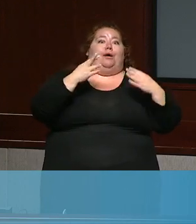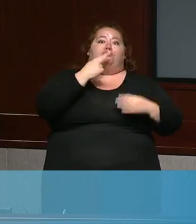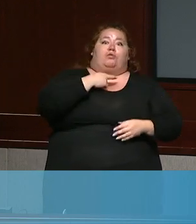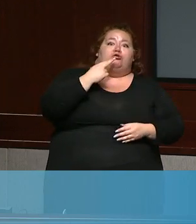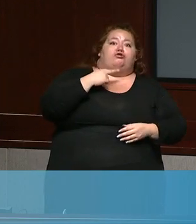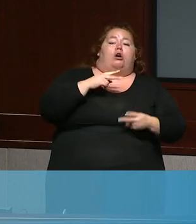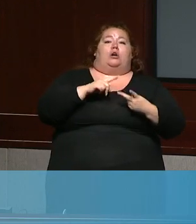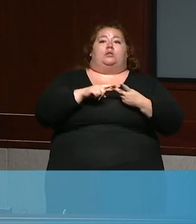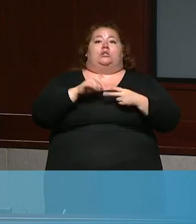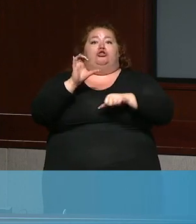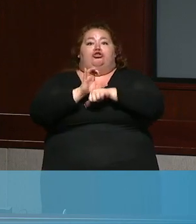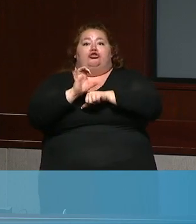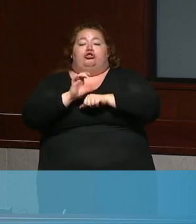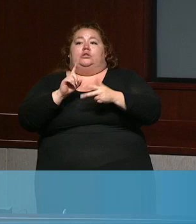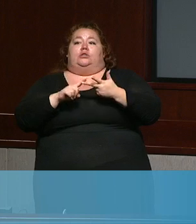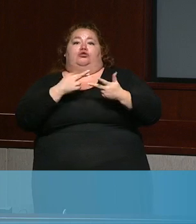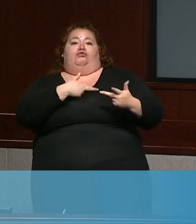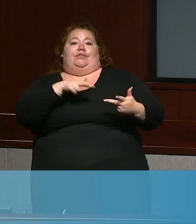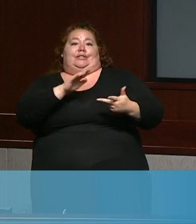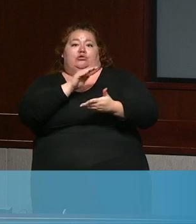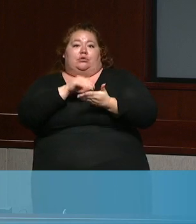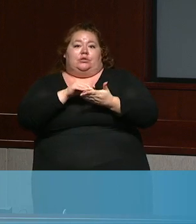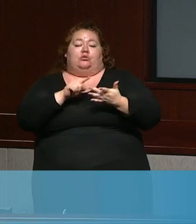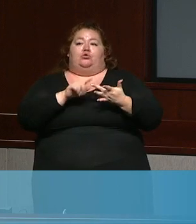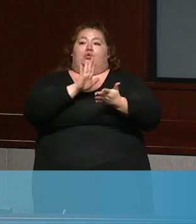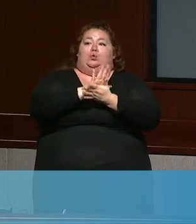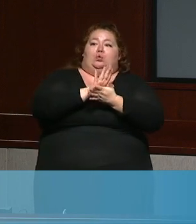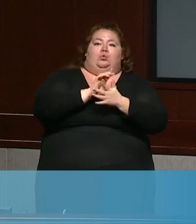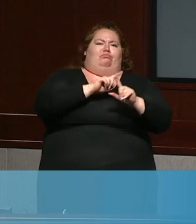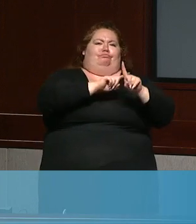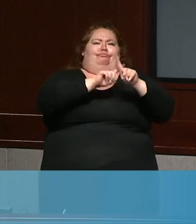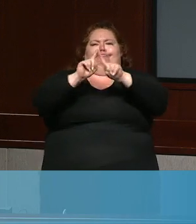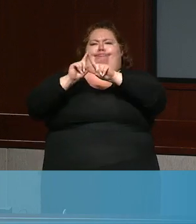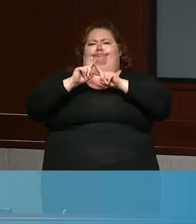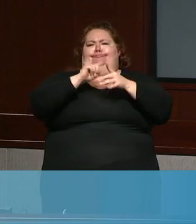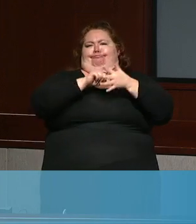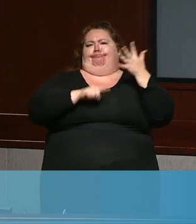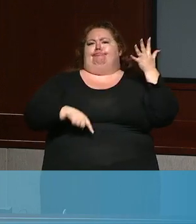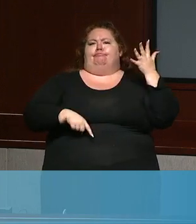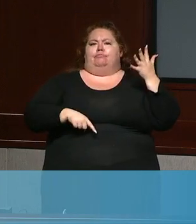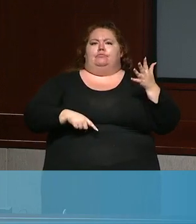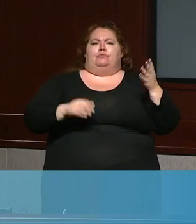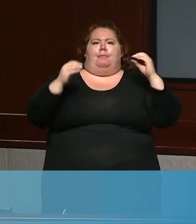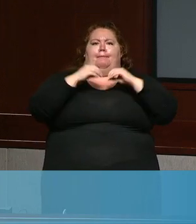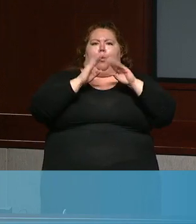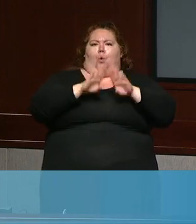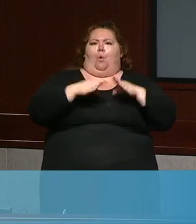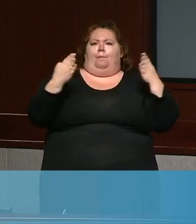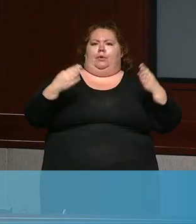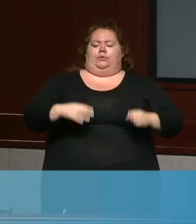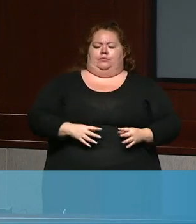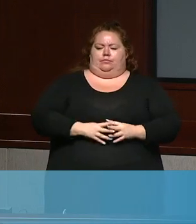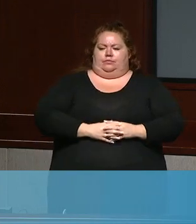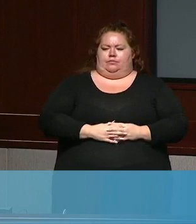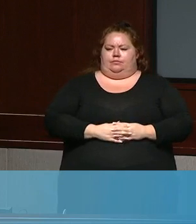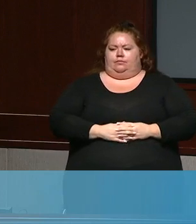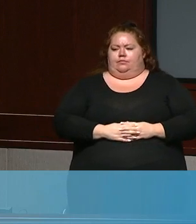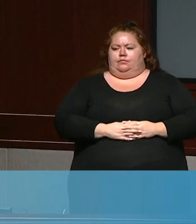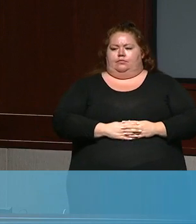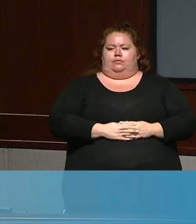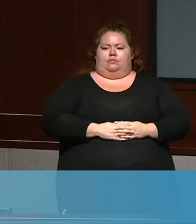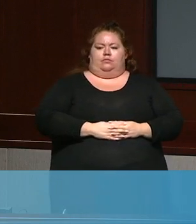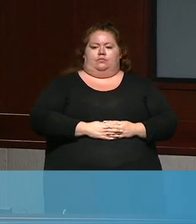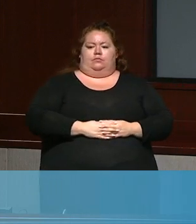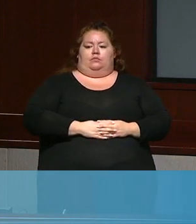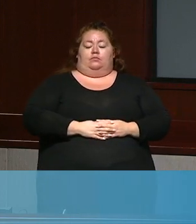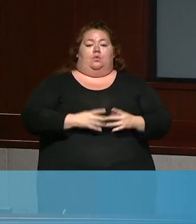of worship, our schools, among other activities in our community. We need to continue to work as